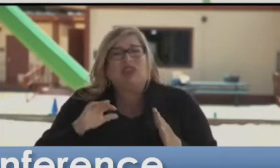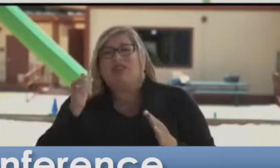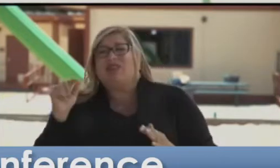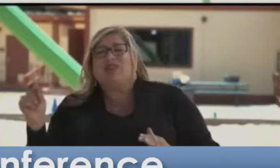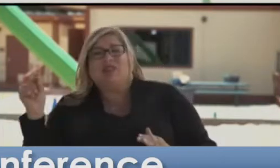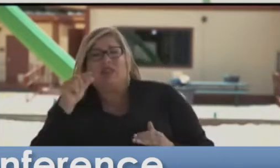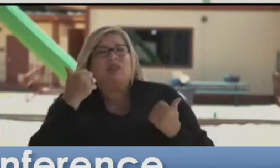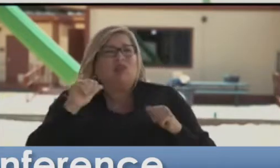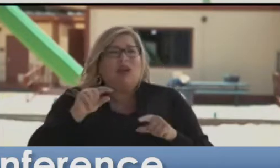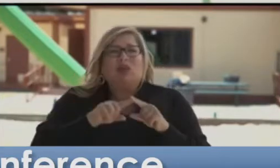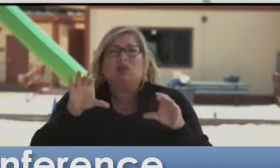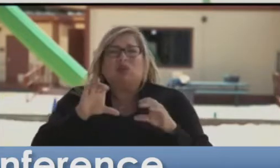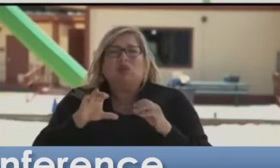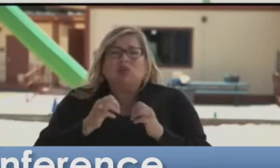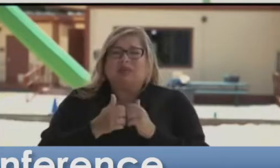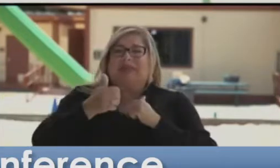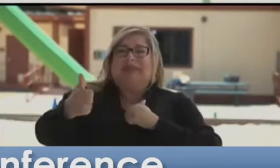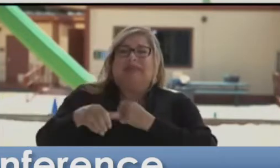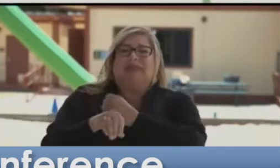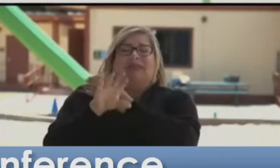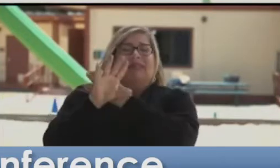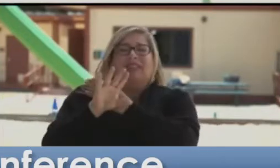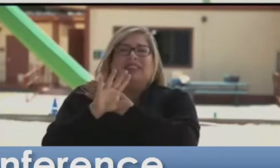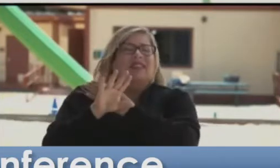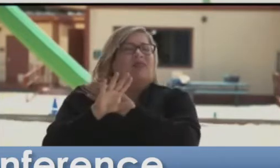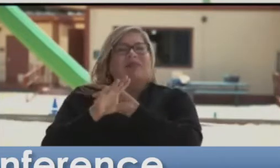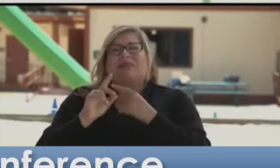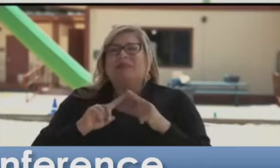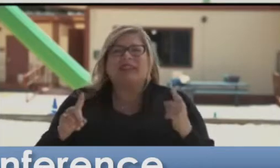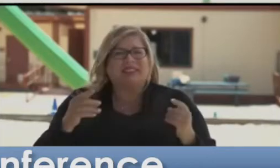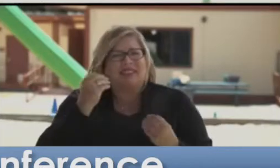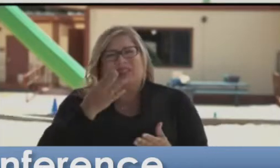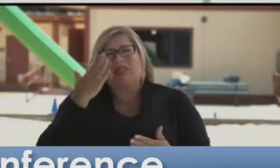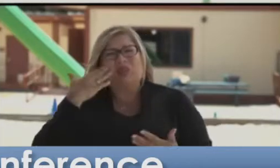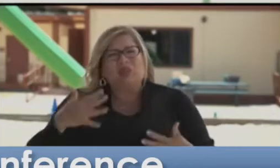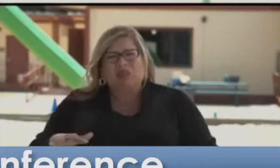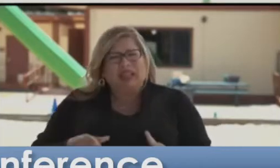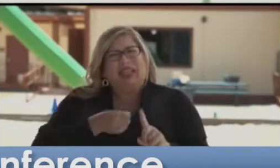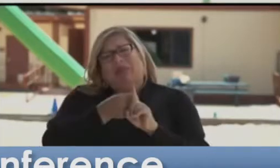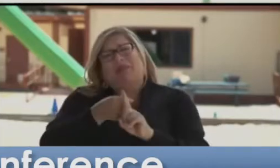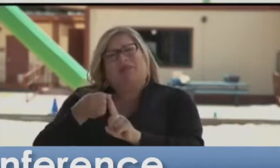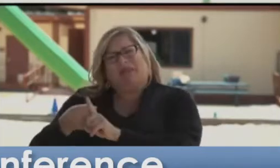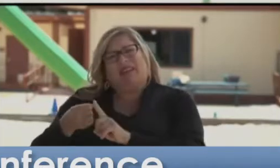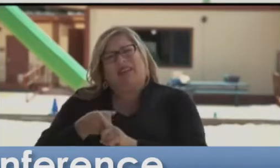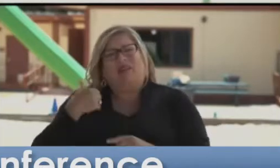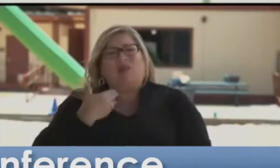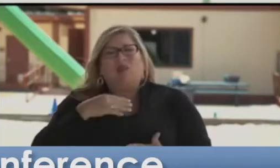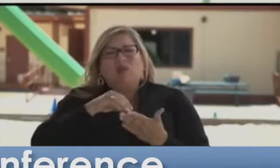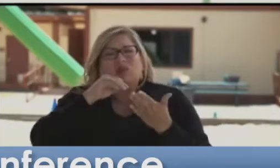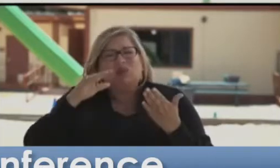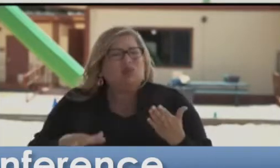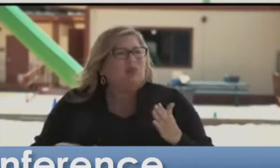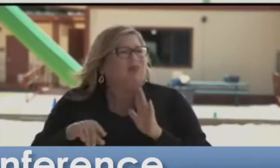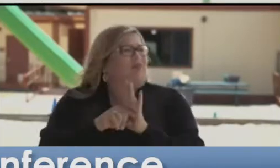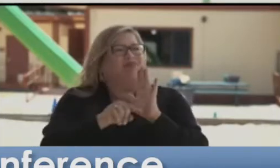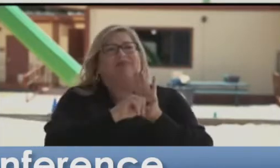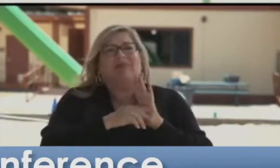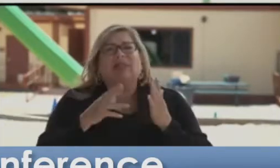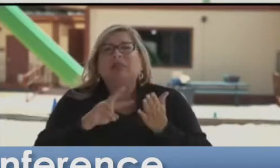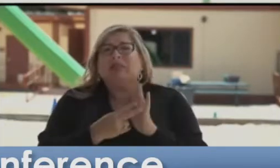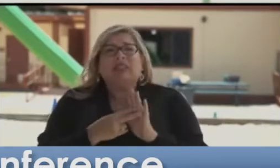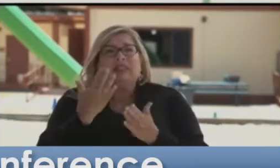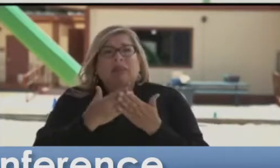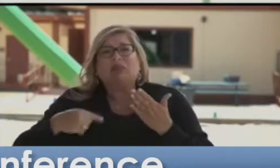go into distance learning overnight, there have just been impacts. There have been impacts on our students, and those impacts have been felt in terms of